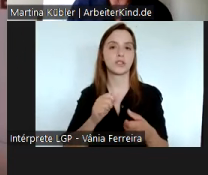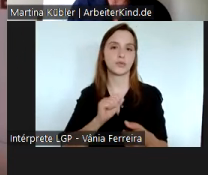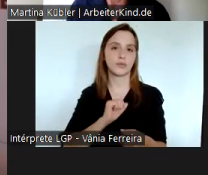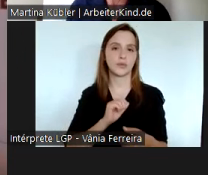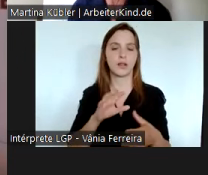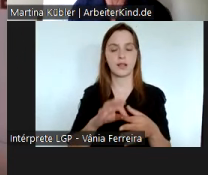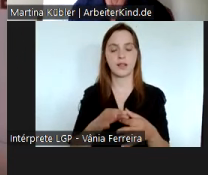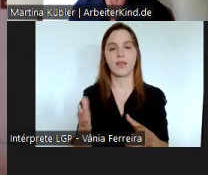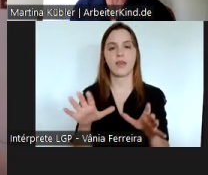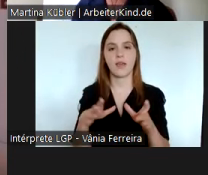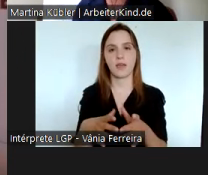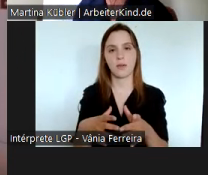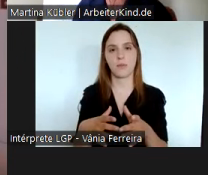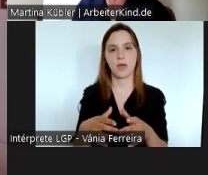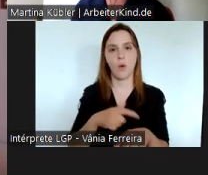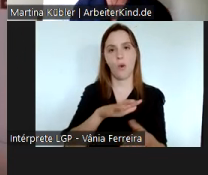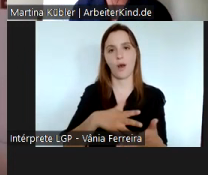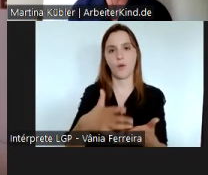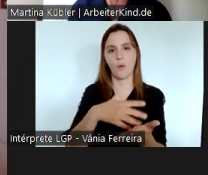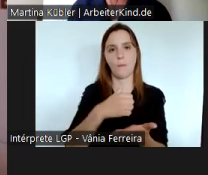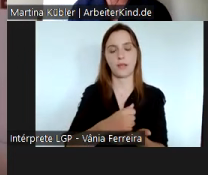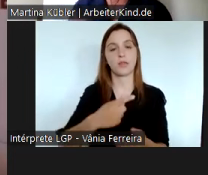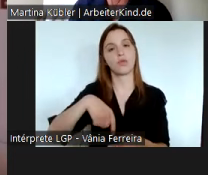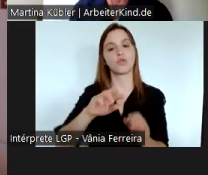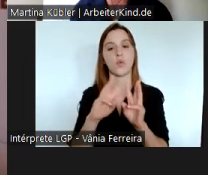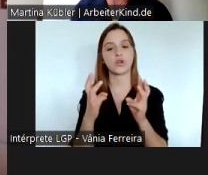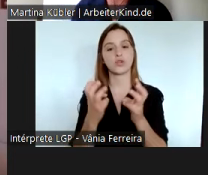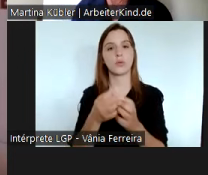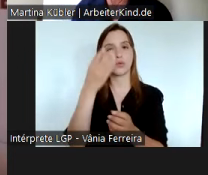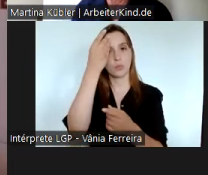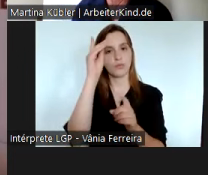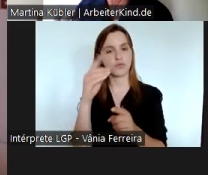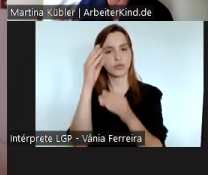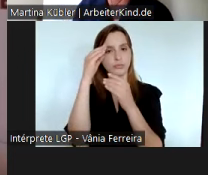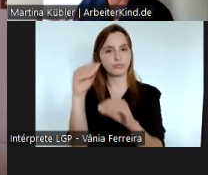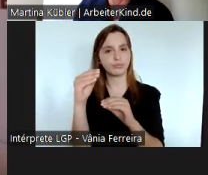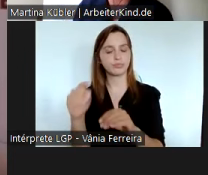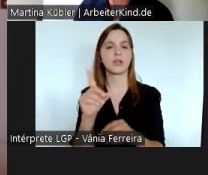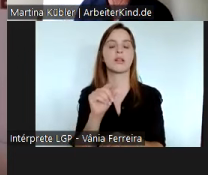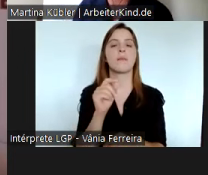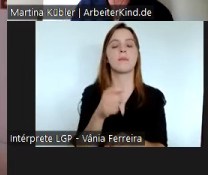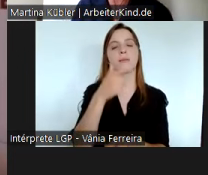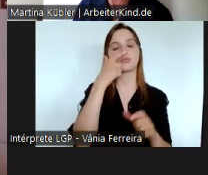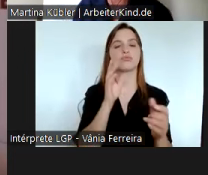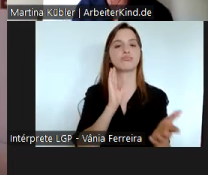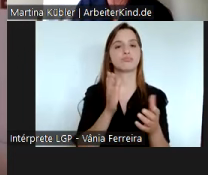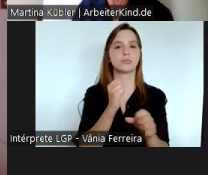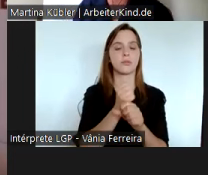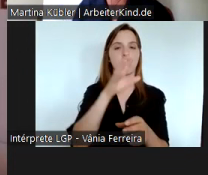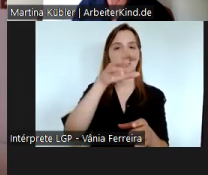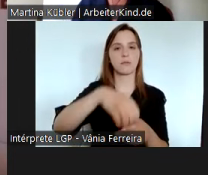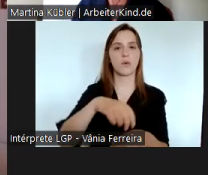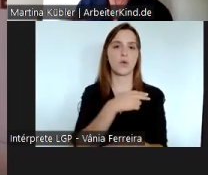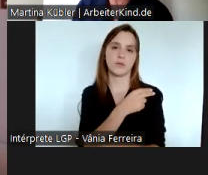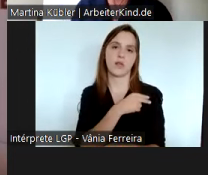offer workshops for teachers and university employees just to talk about this topic, social background, as